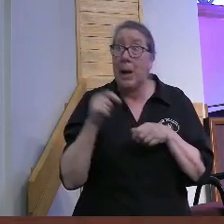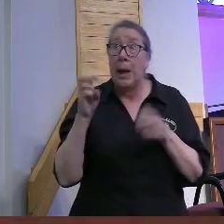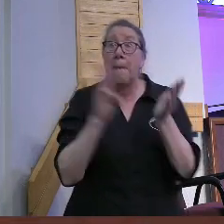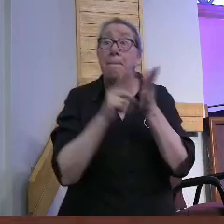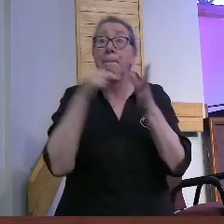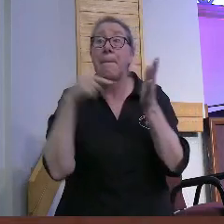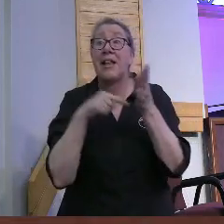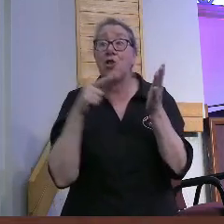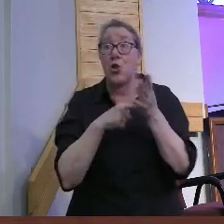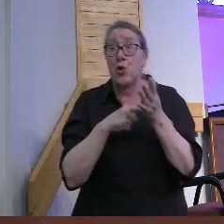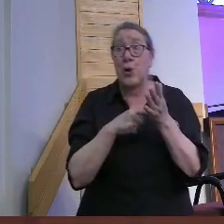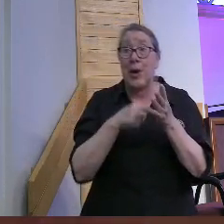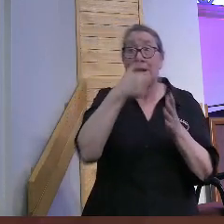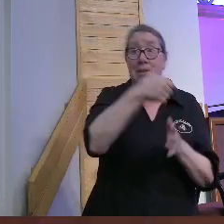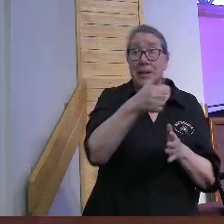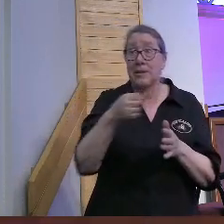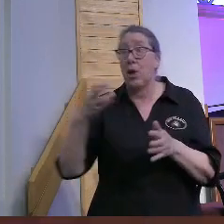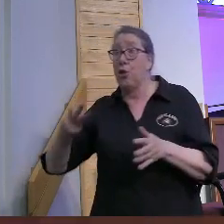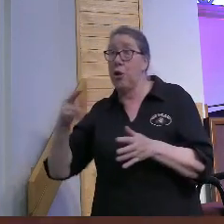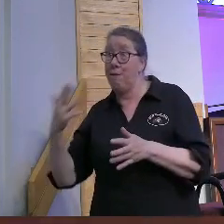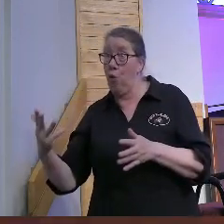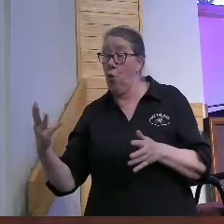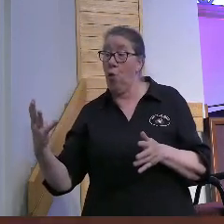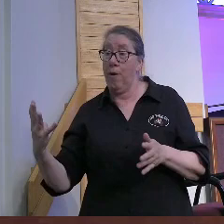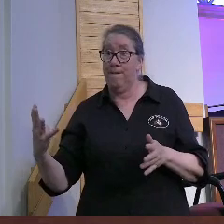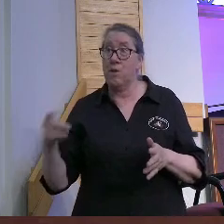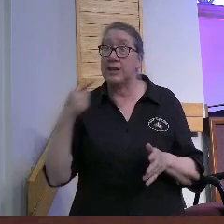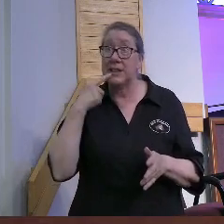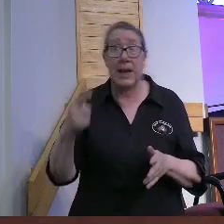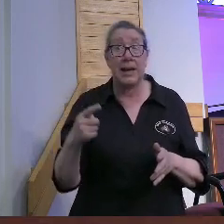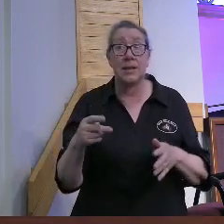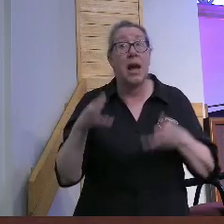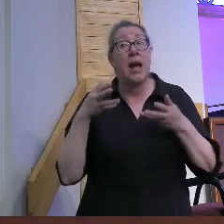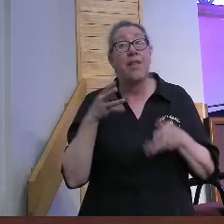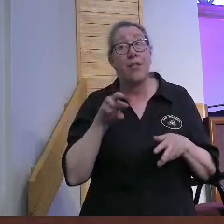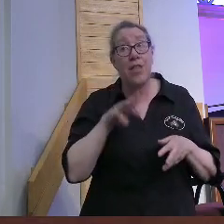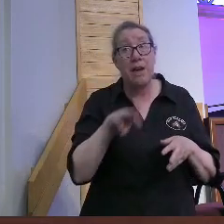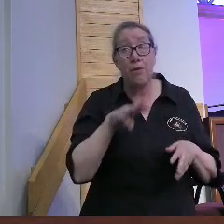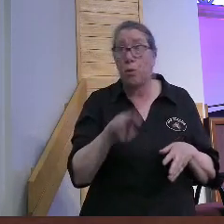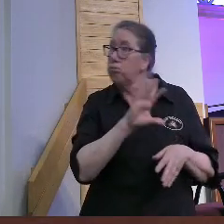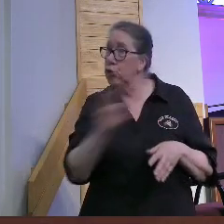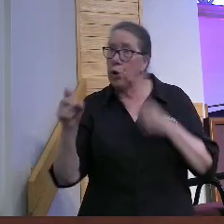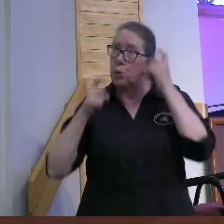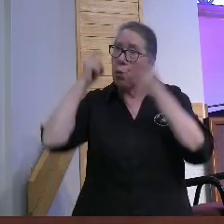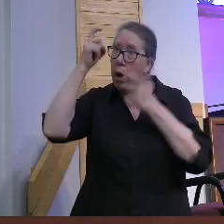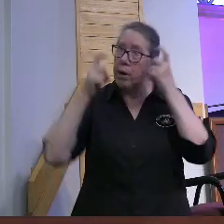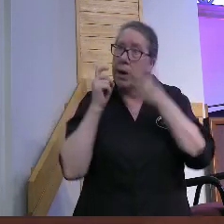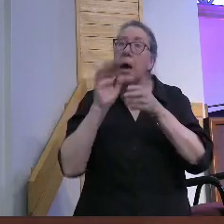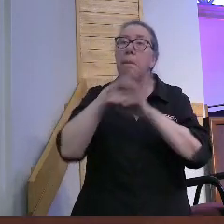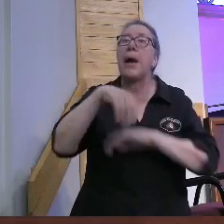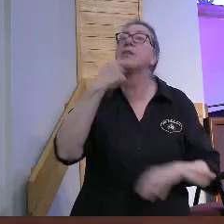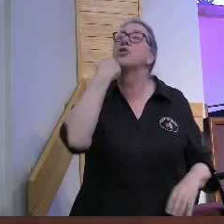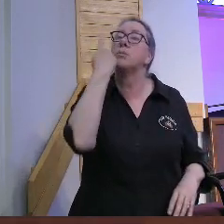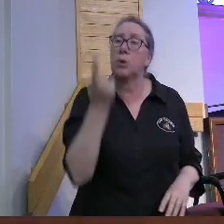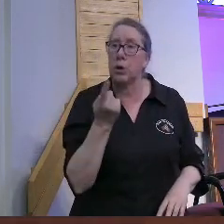verse 34, and then he closes, as I close. Therefore, do not worry about tomorrow, for tomorrow will